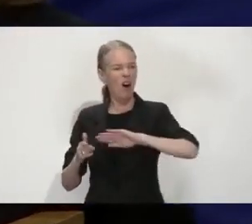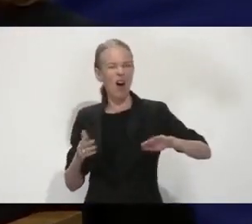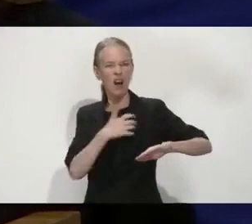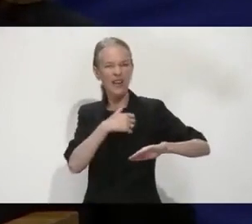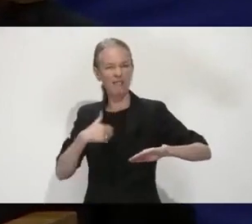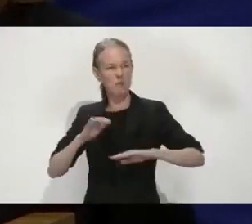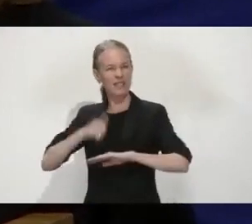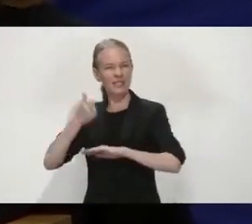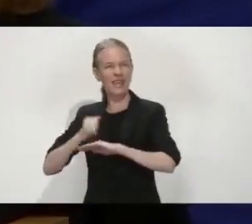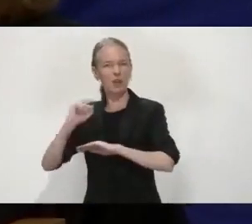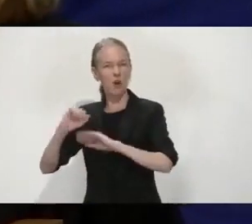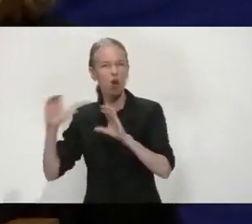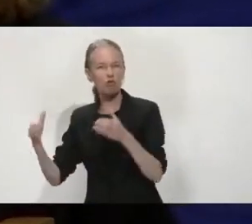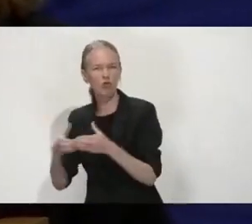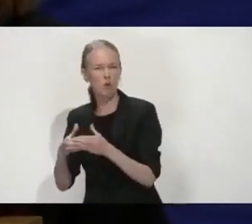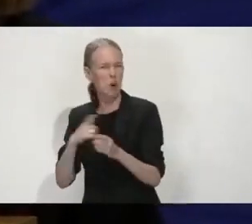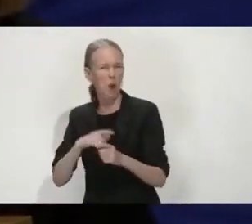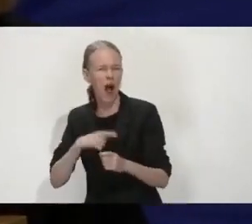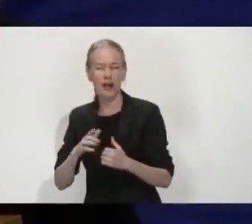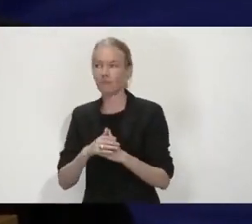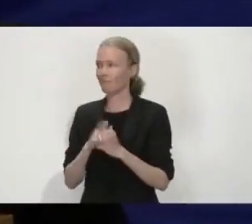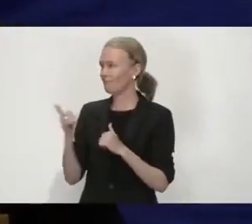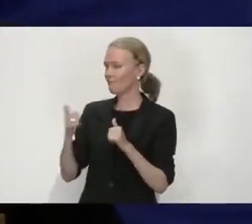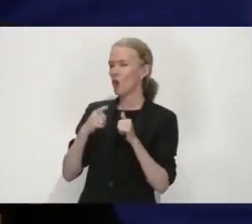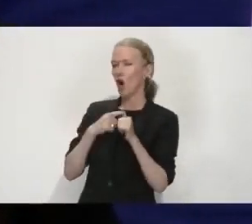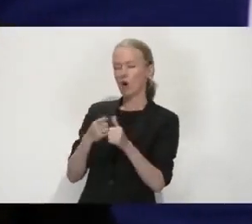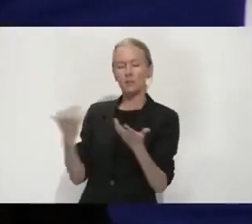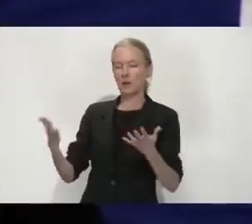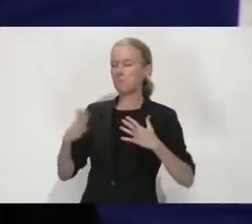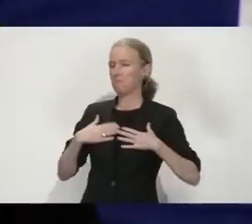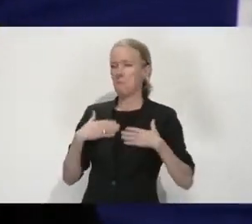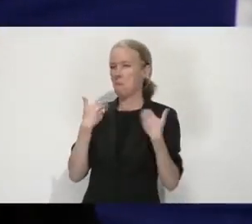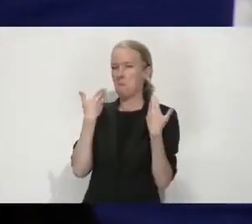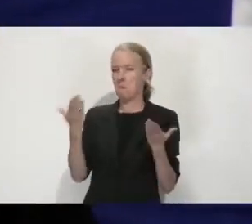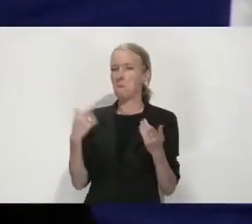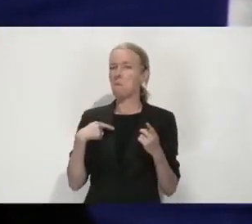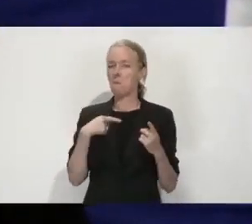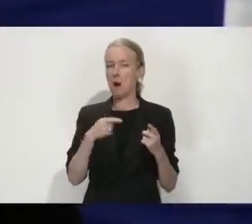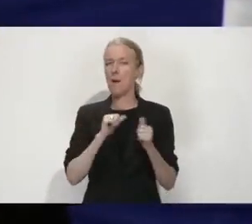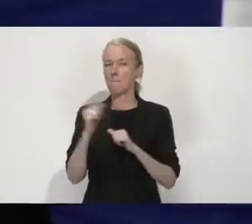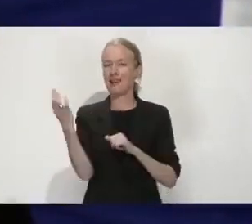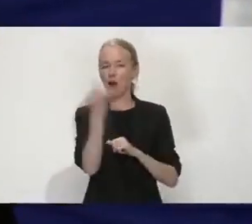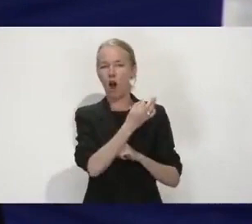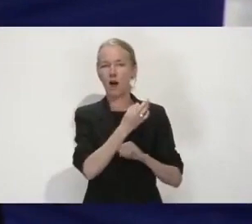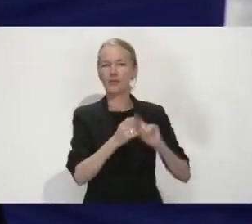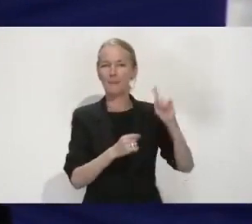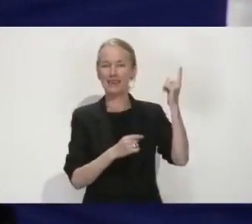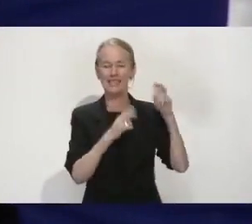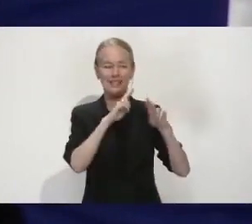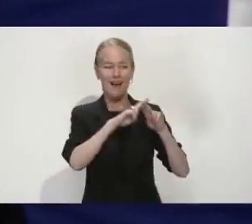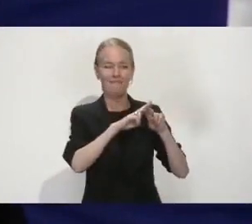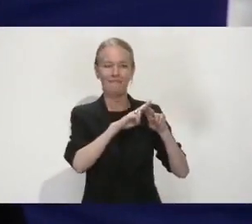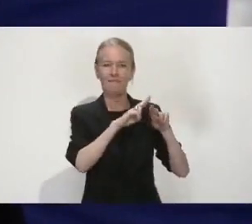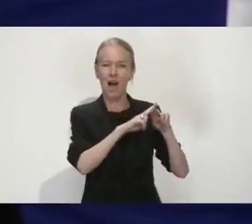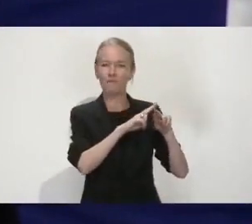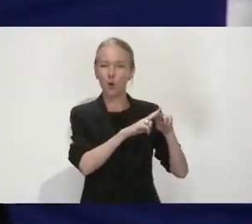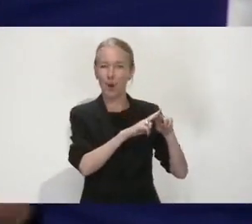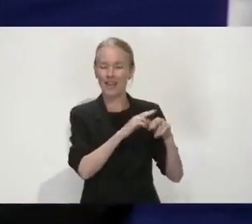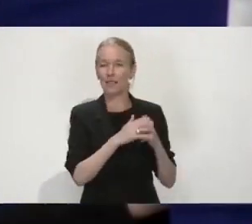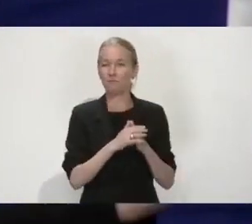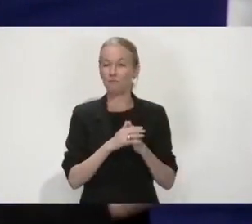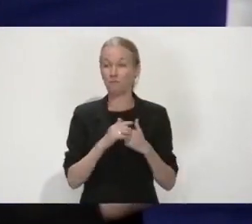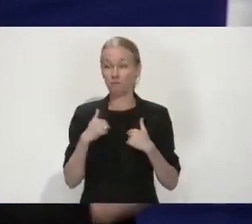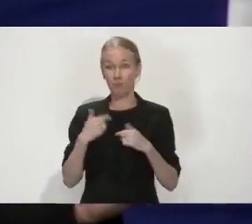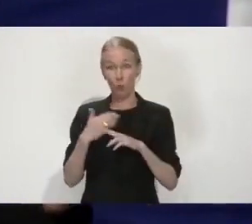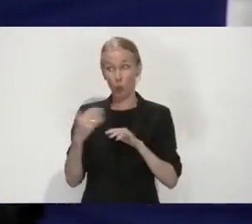Yeah, we haven't been working with Sam Morgan. We've been working with the all of government team that have picked up a lot of that work. But I